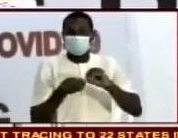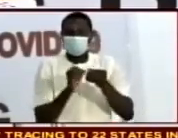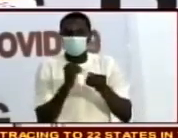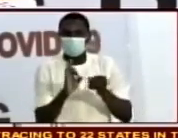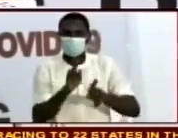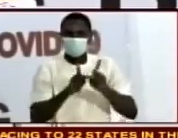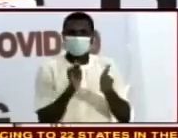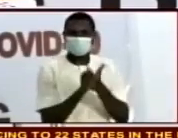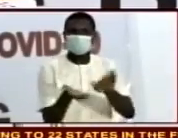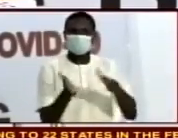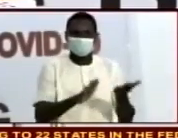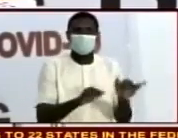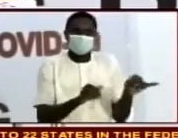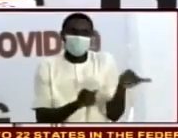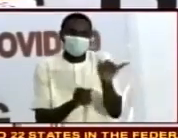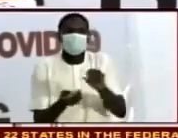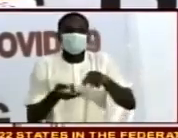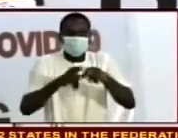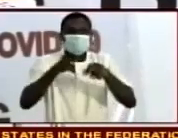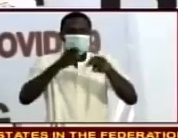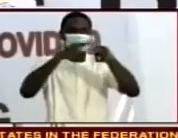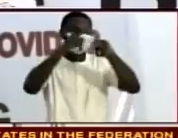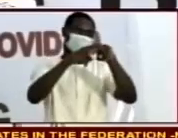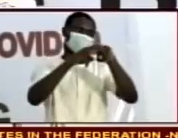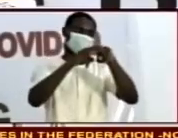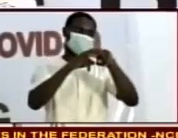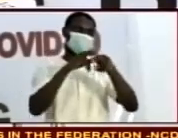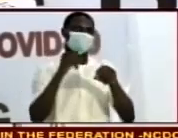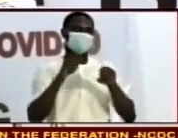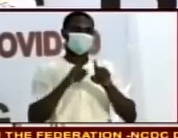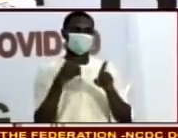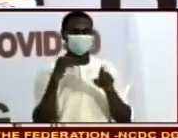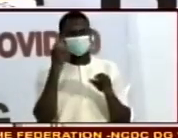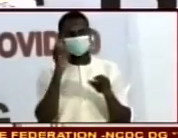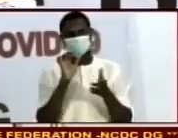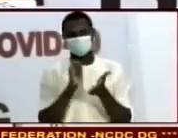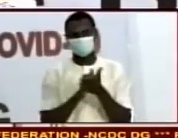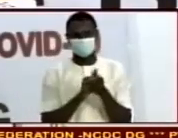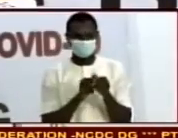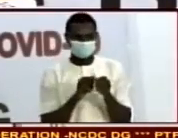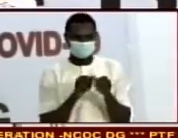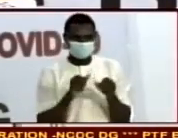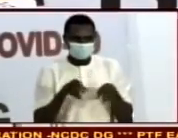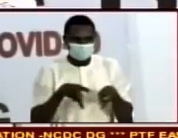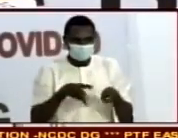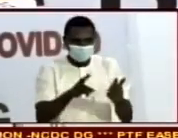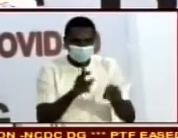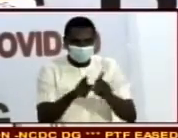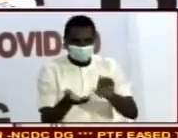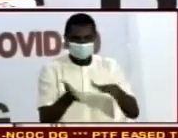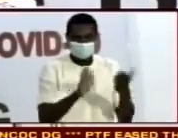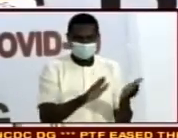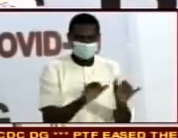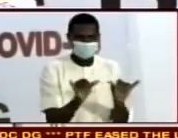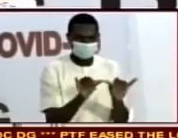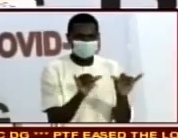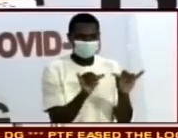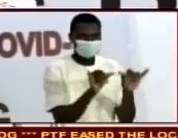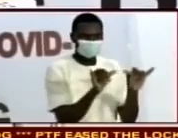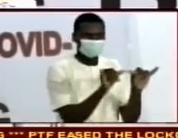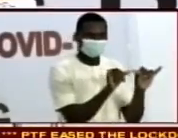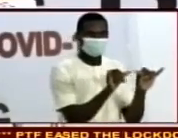but generally, the case fatality rate has remained about the same. So it is not that one is outpacing the other, but it can